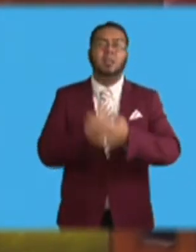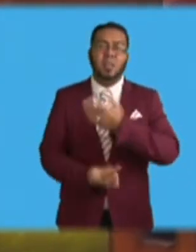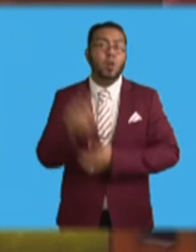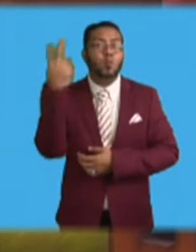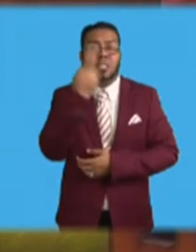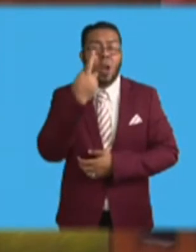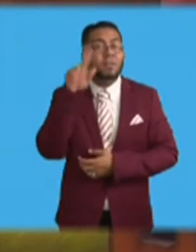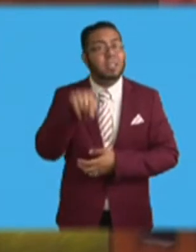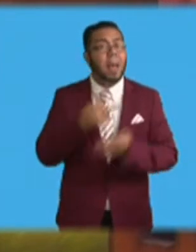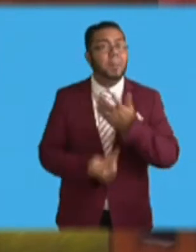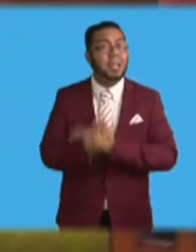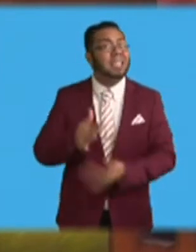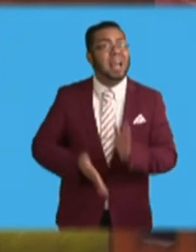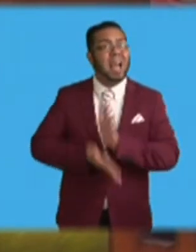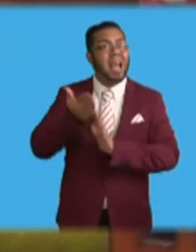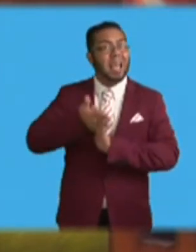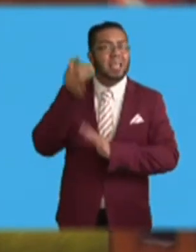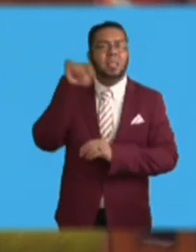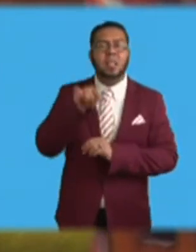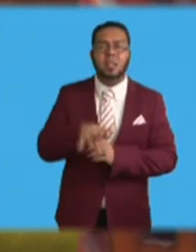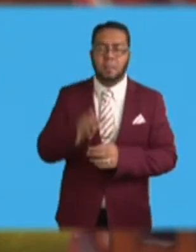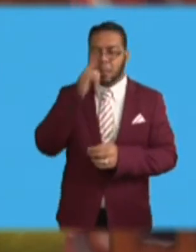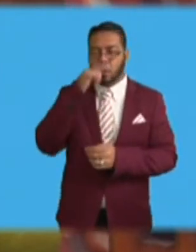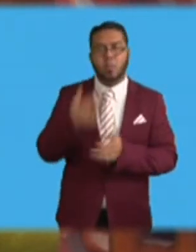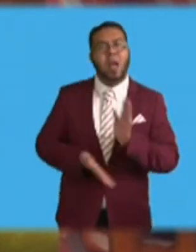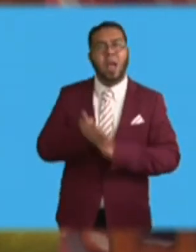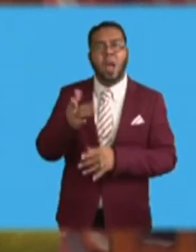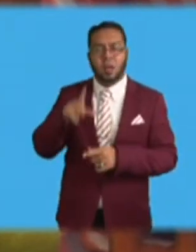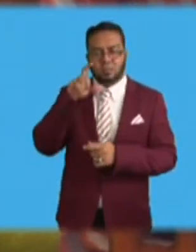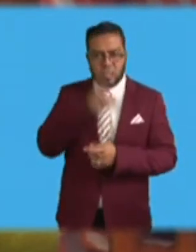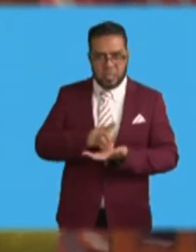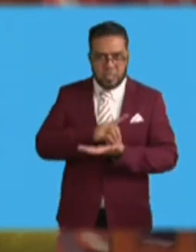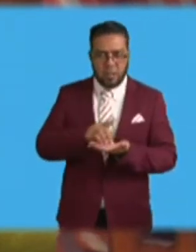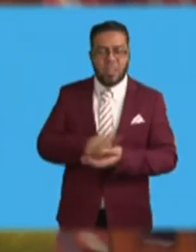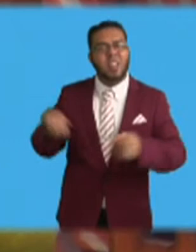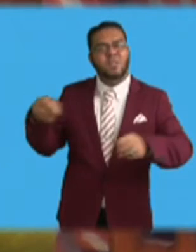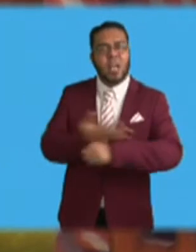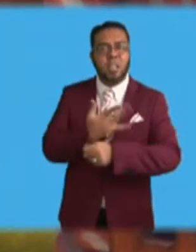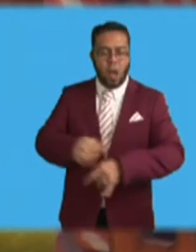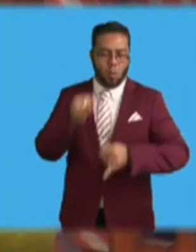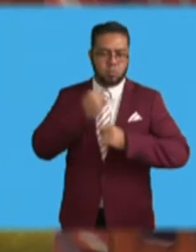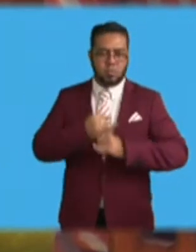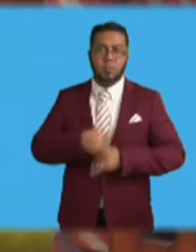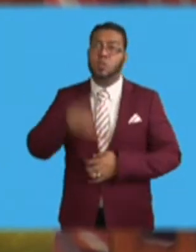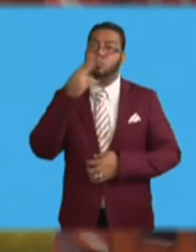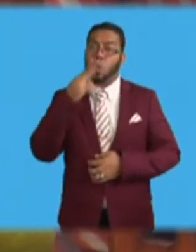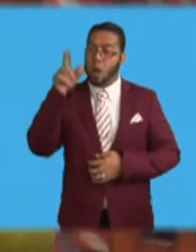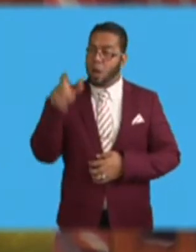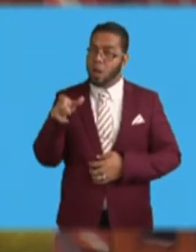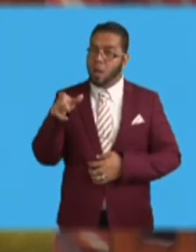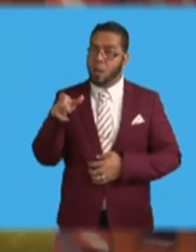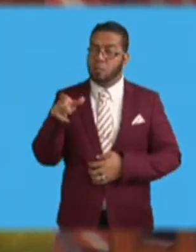Speaker, is higher in those specific chronic illnesses that affect our immune system, smokers and those